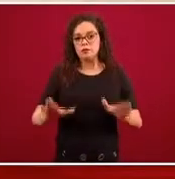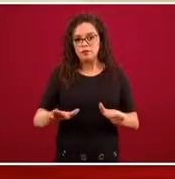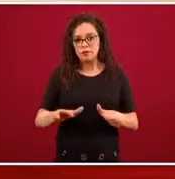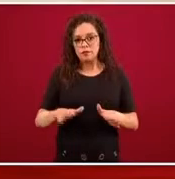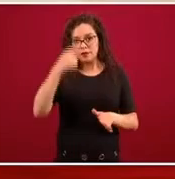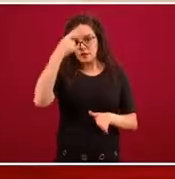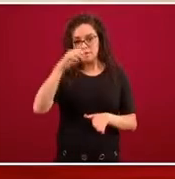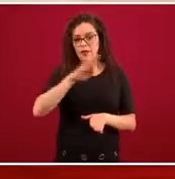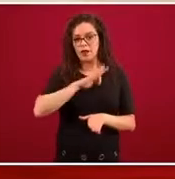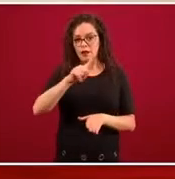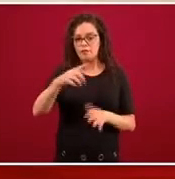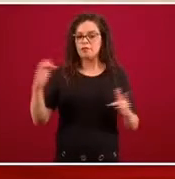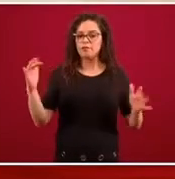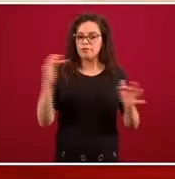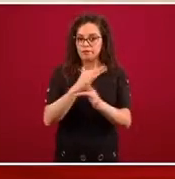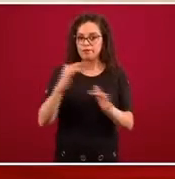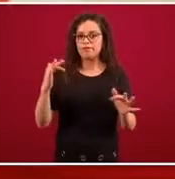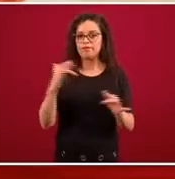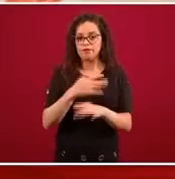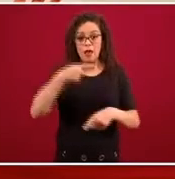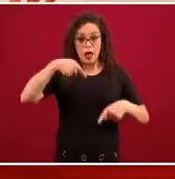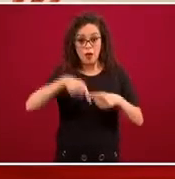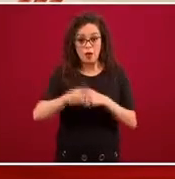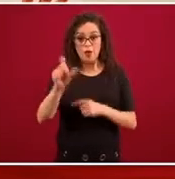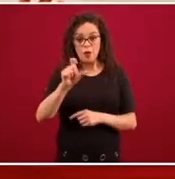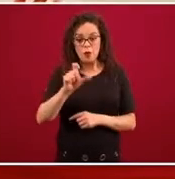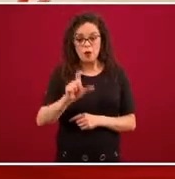low transmission, and maybe considering